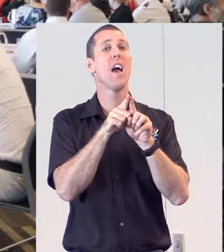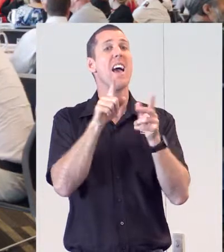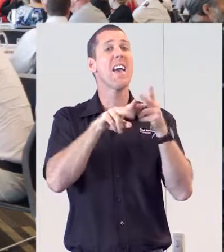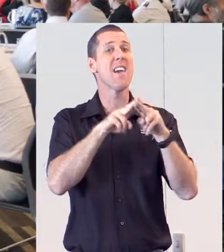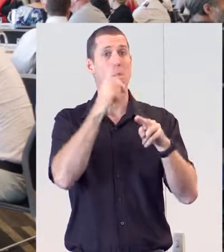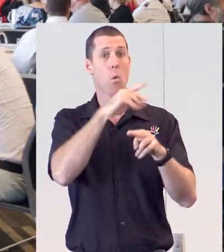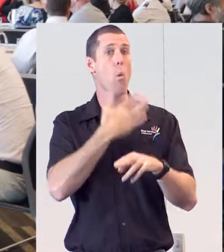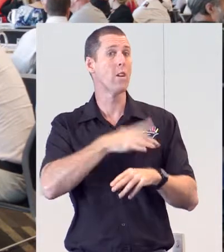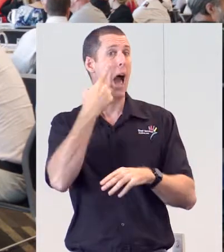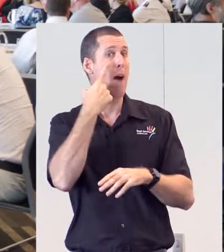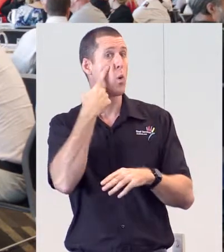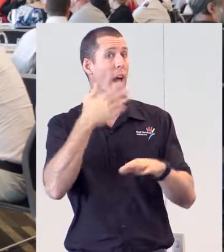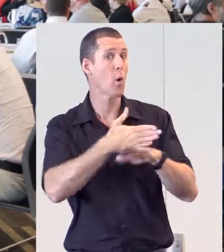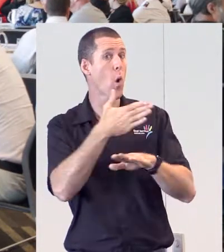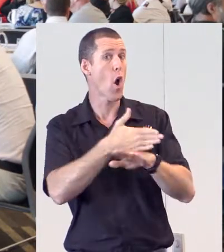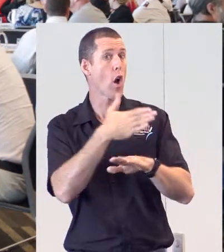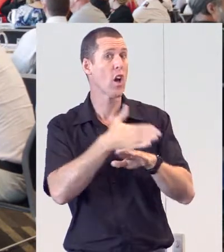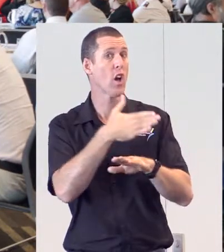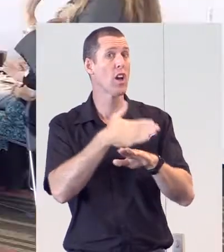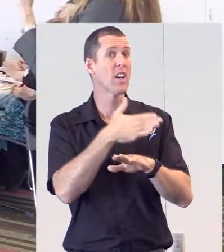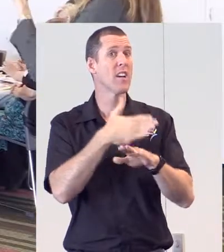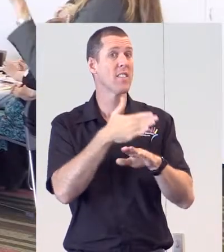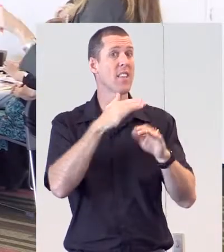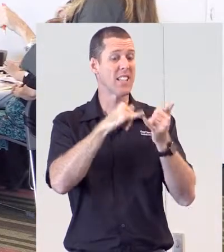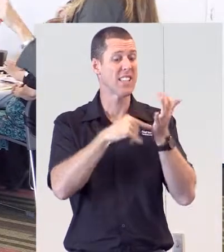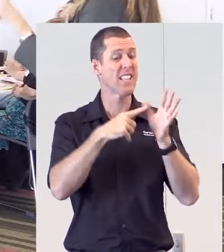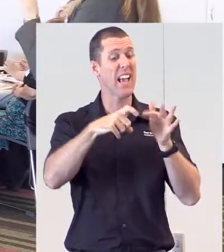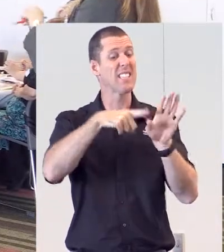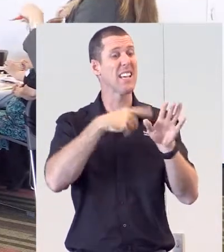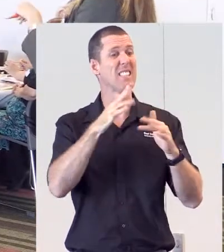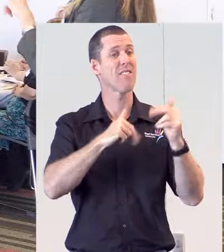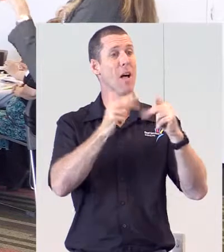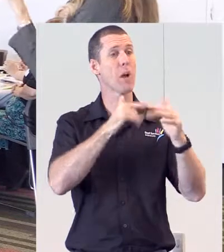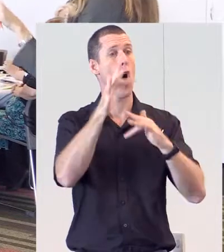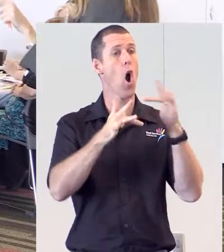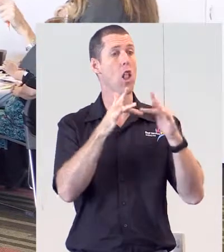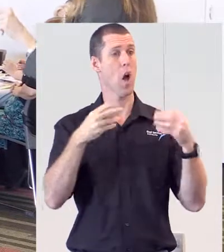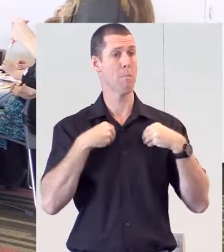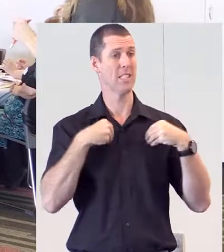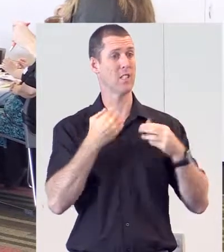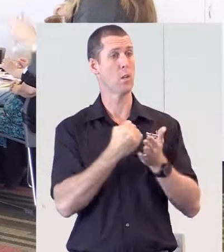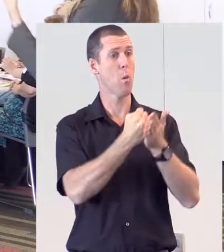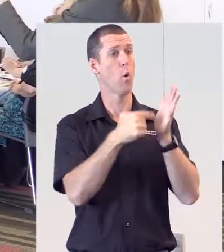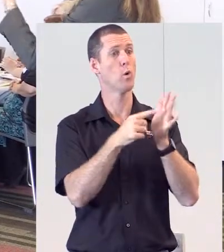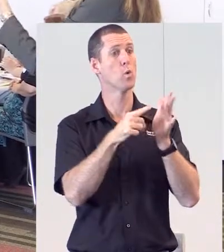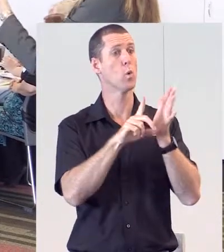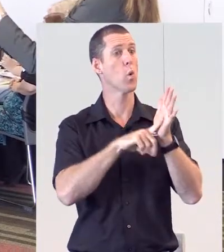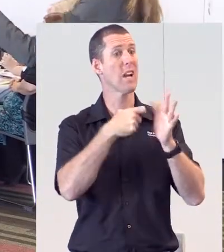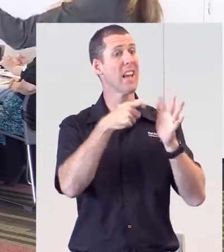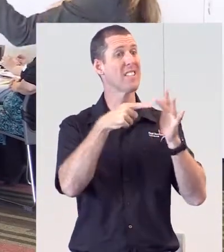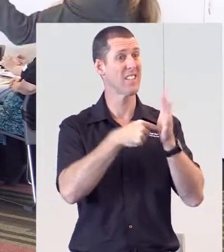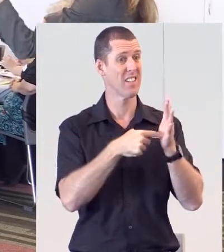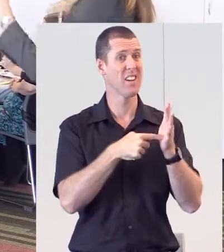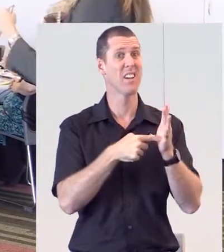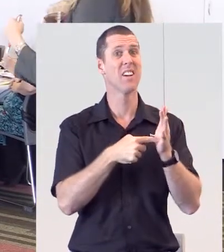taster of that work, Stacey's currently developing an online business module to support the toolkit, which is on the